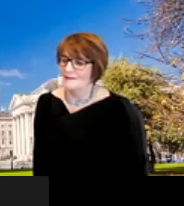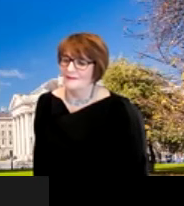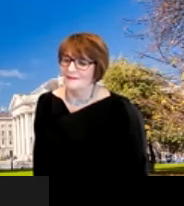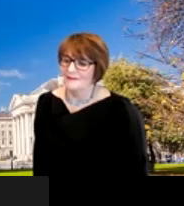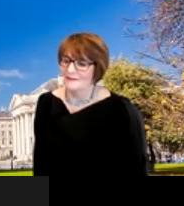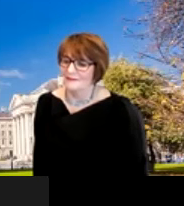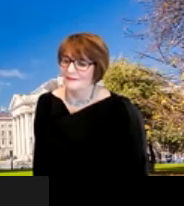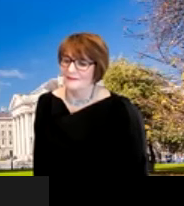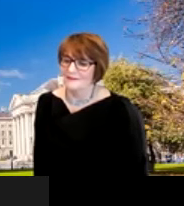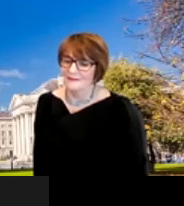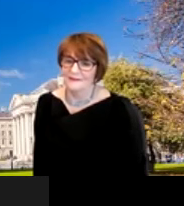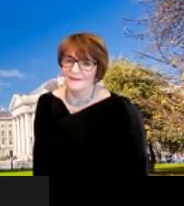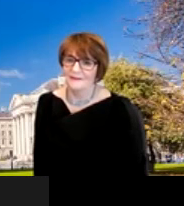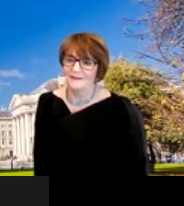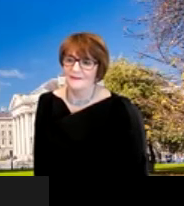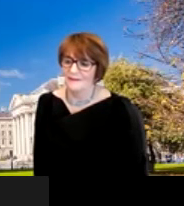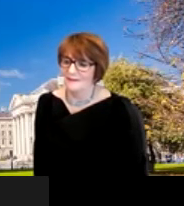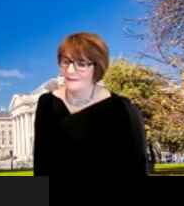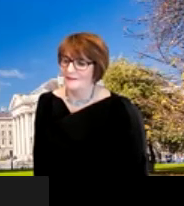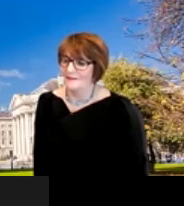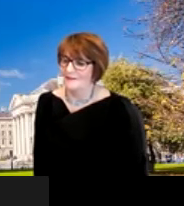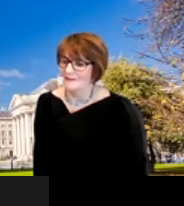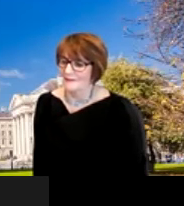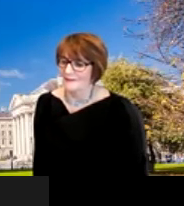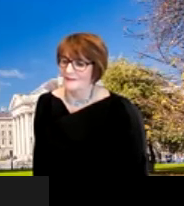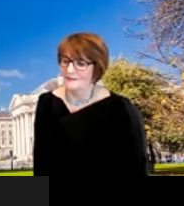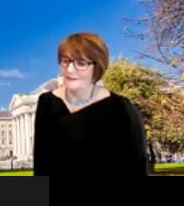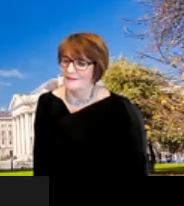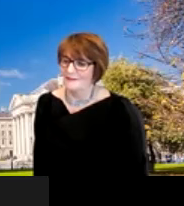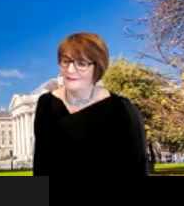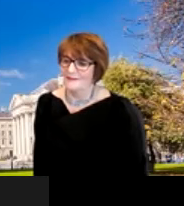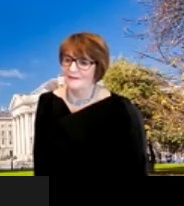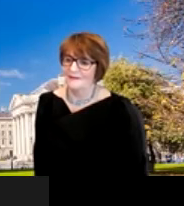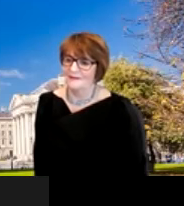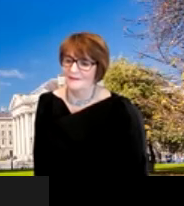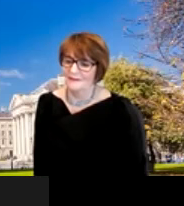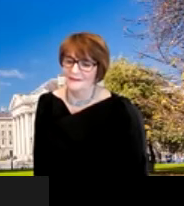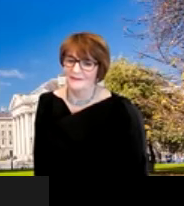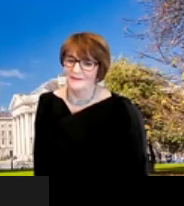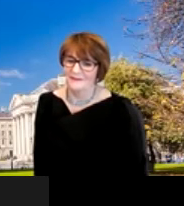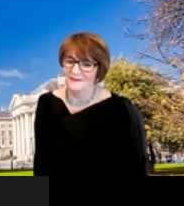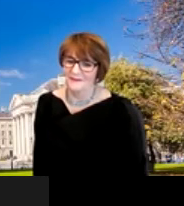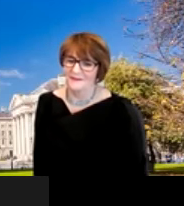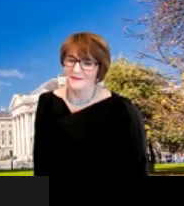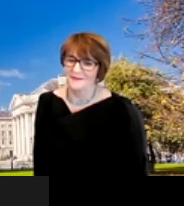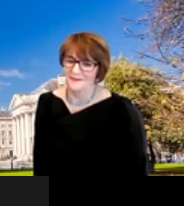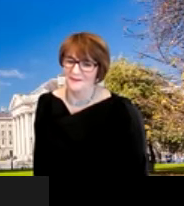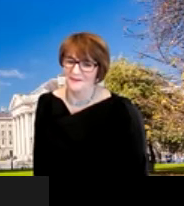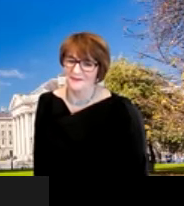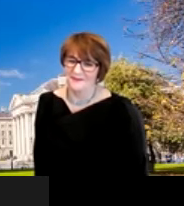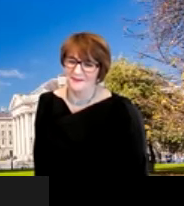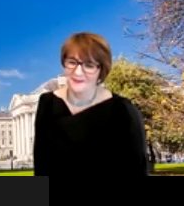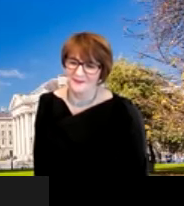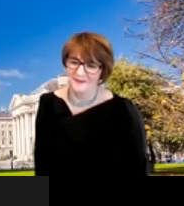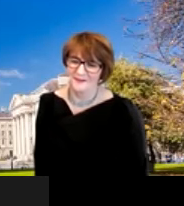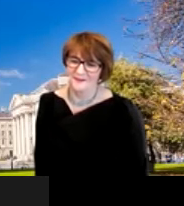delivery, around underserved populations, around all kinds of things. And as you all know, Mary McCarron, people could sit and listen to her all